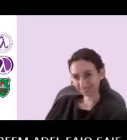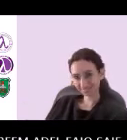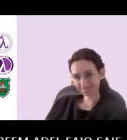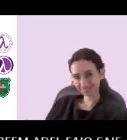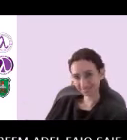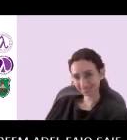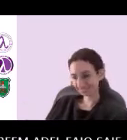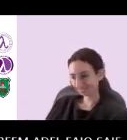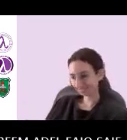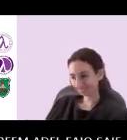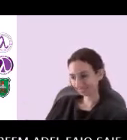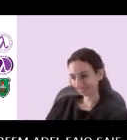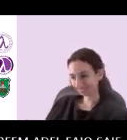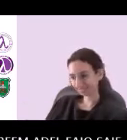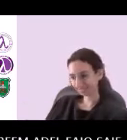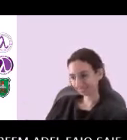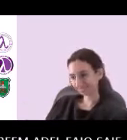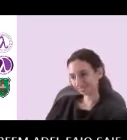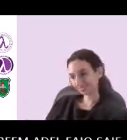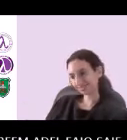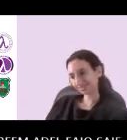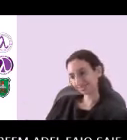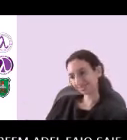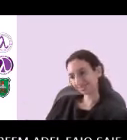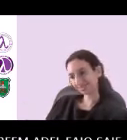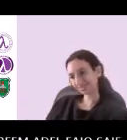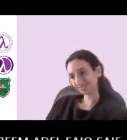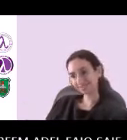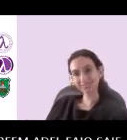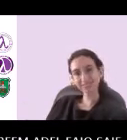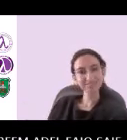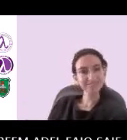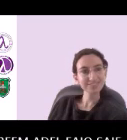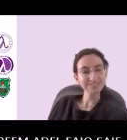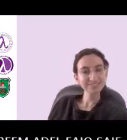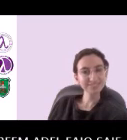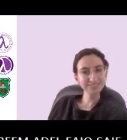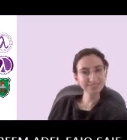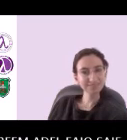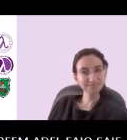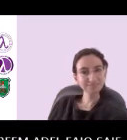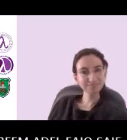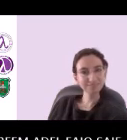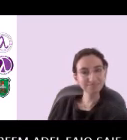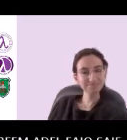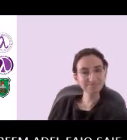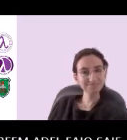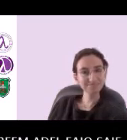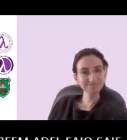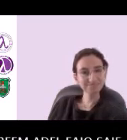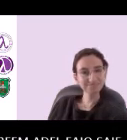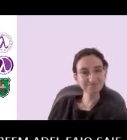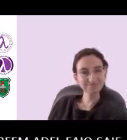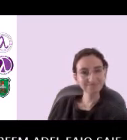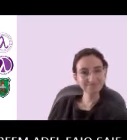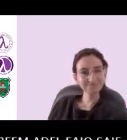well as the International Day of Light, 16th of May. And you will see I'm going to talk about